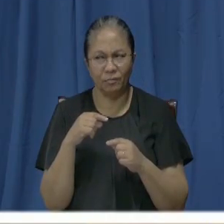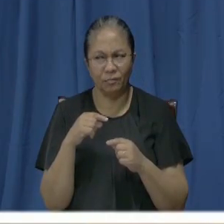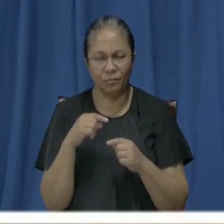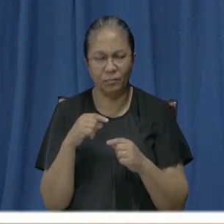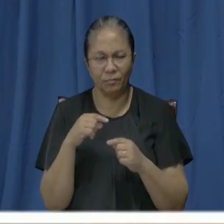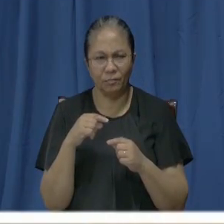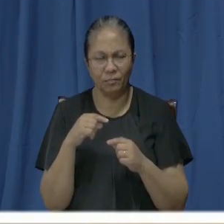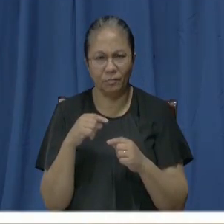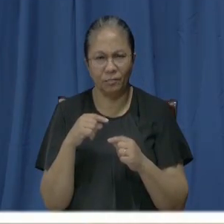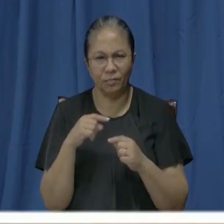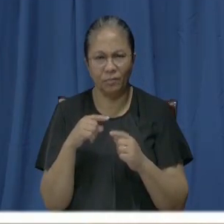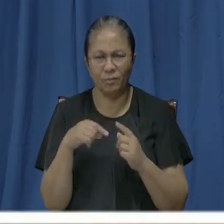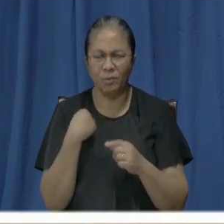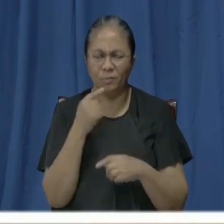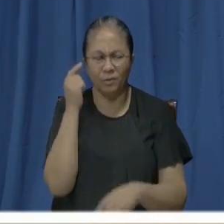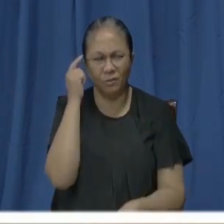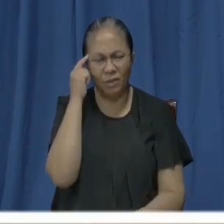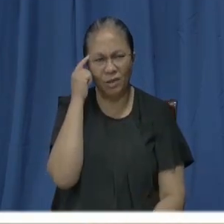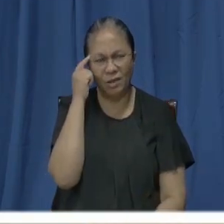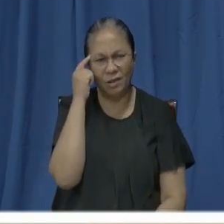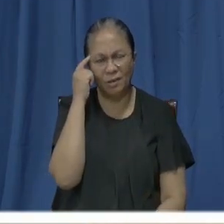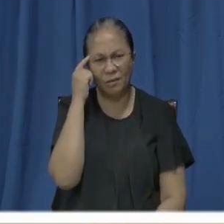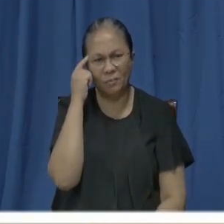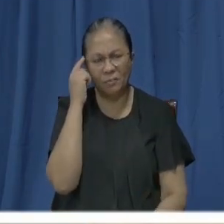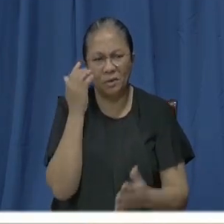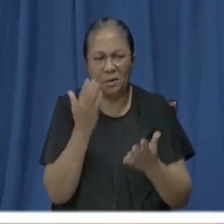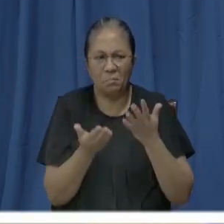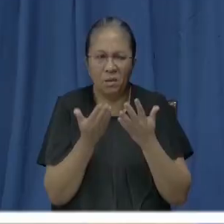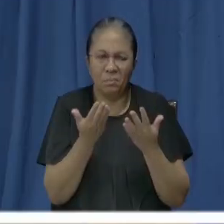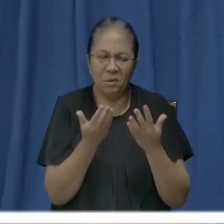usually it's put as either justice or mercy.